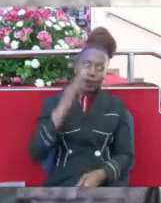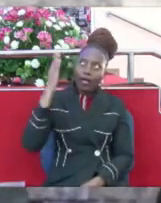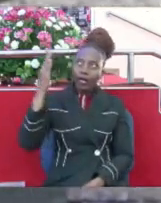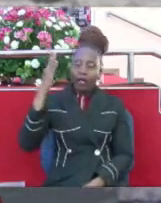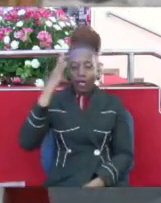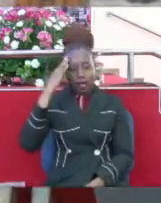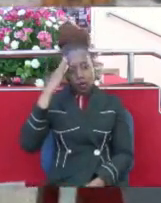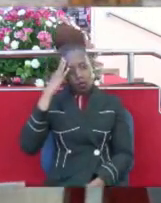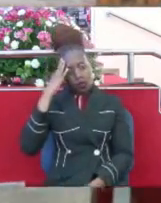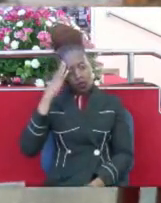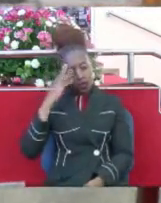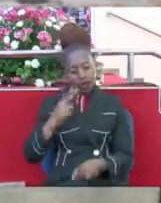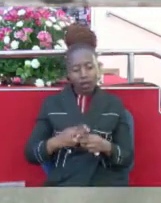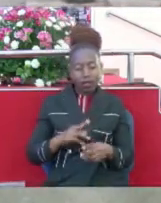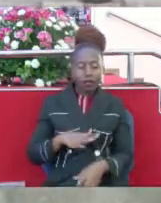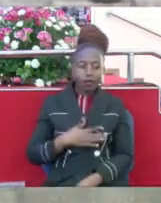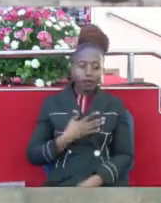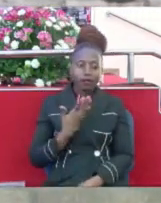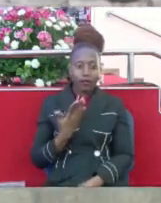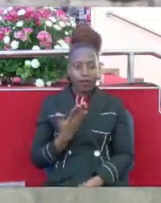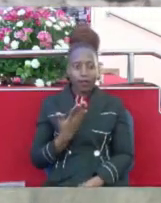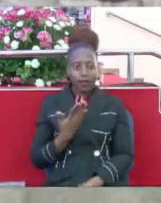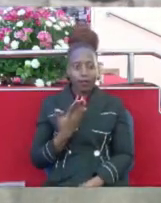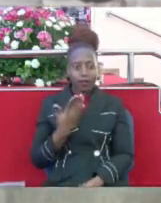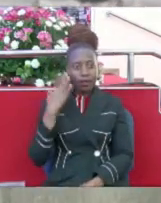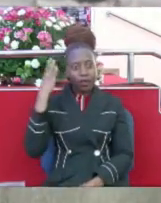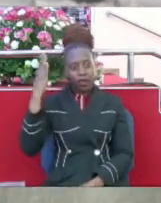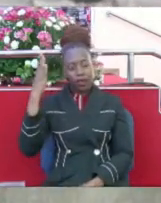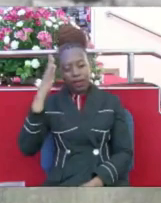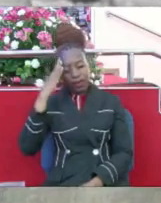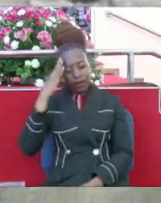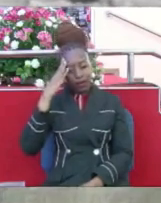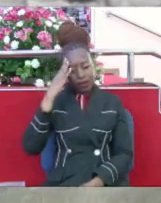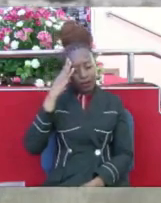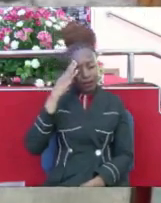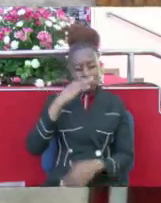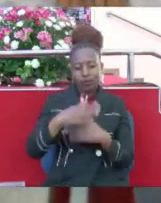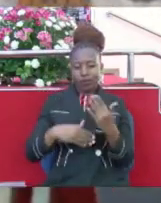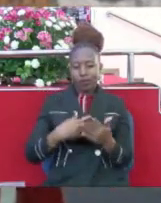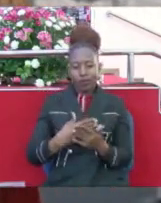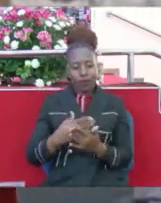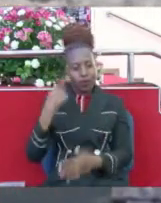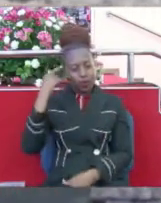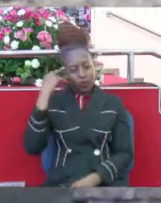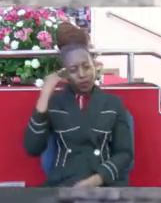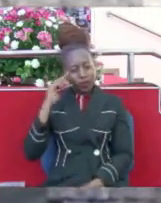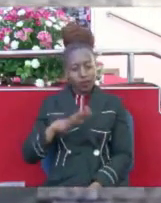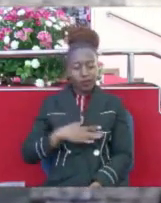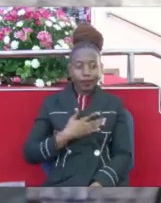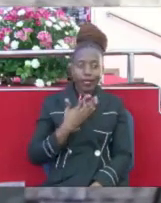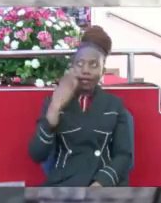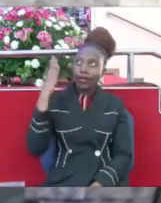name, he knows my every thought, he